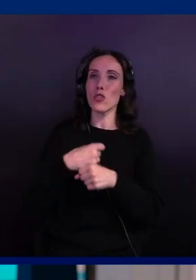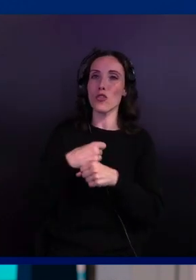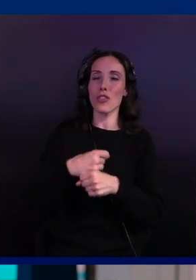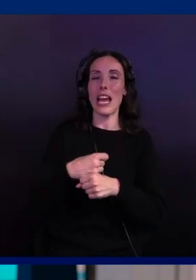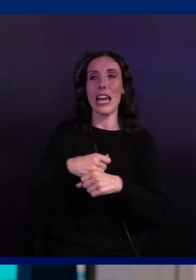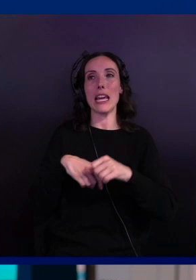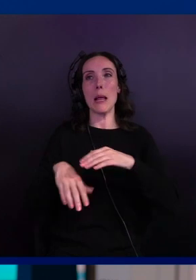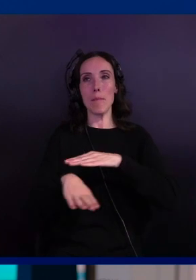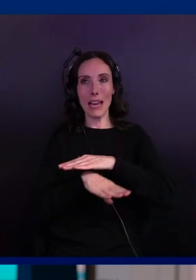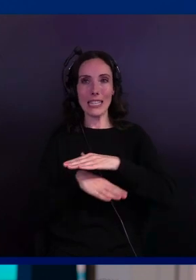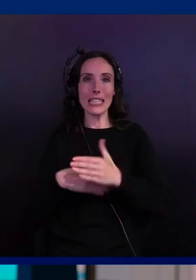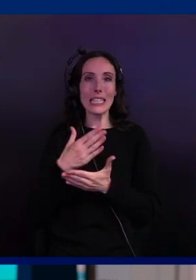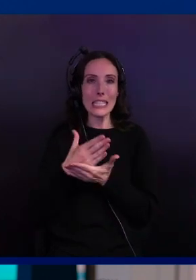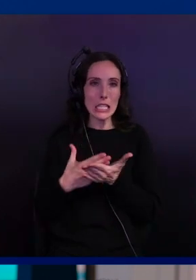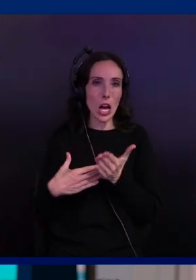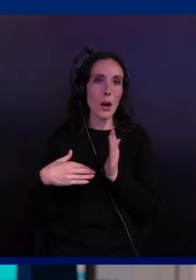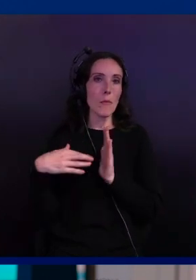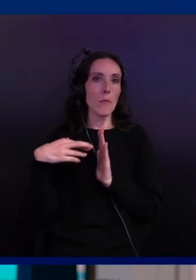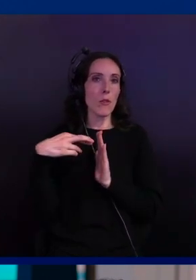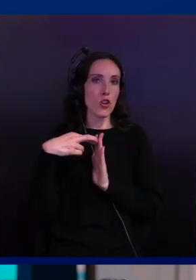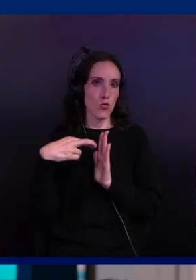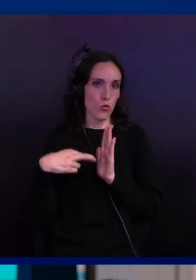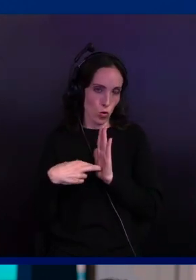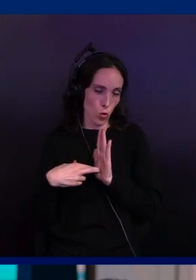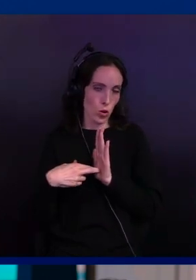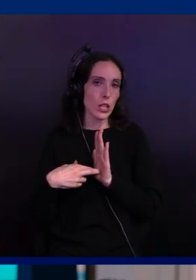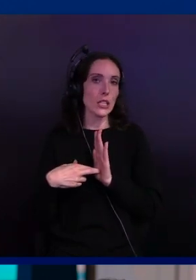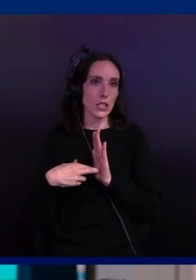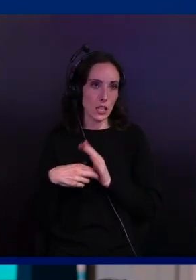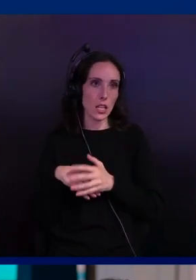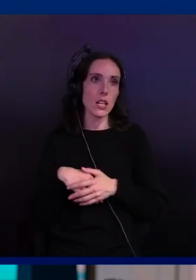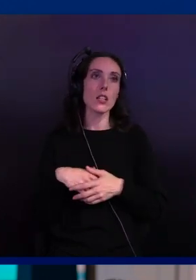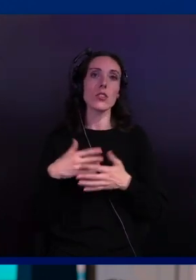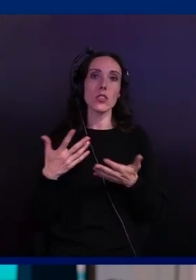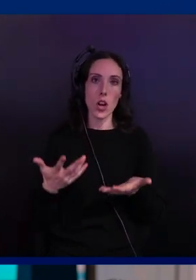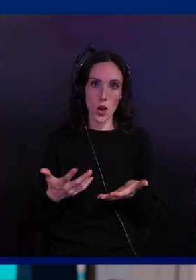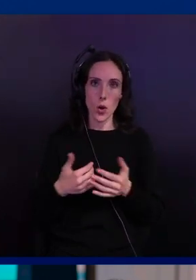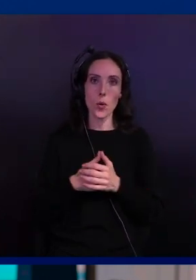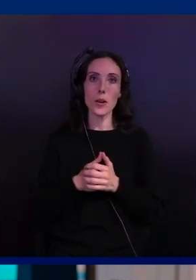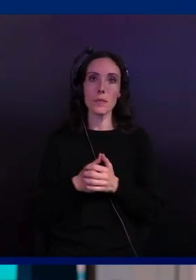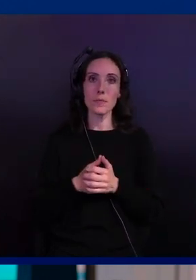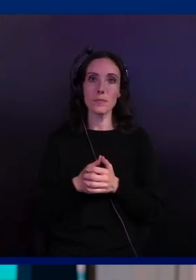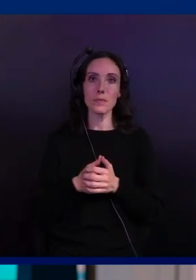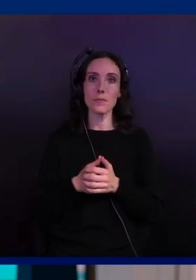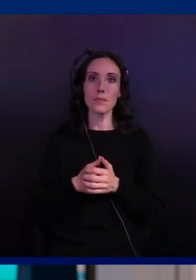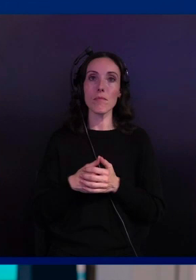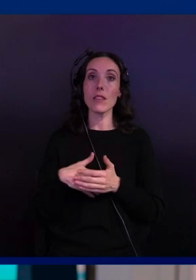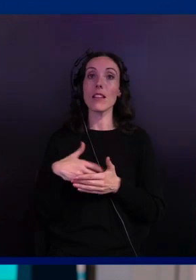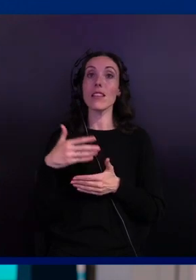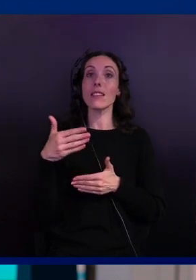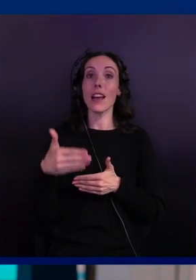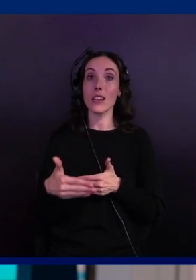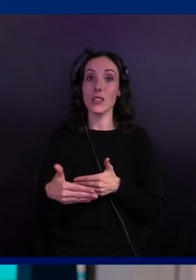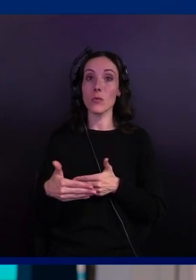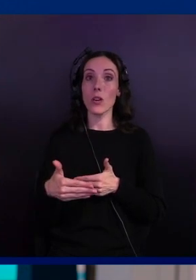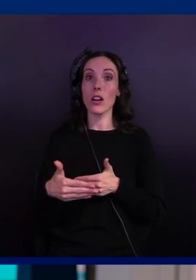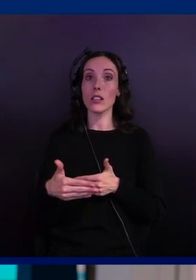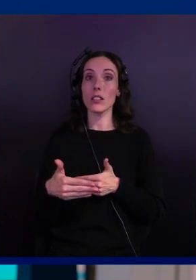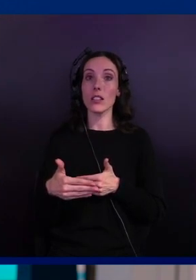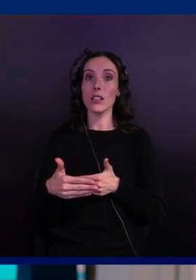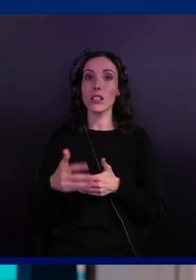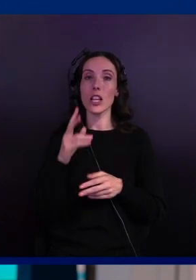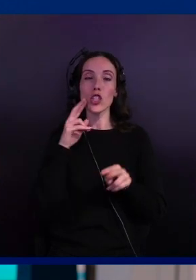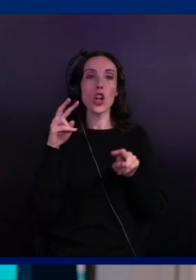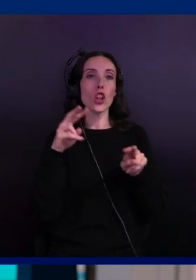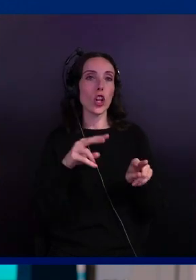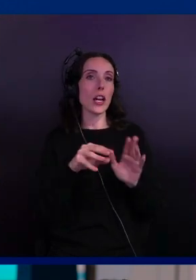the rules there, right? So the next one is, let's look at the